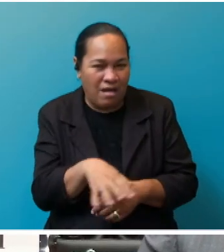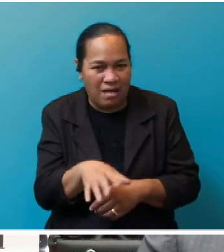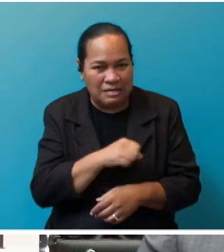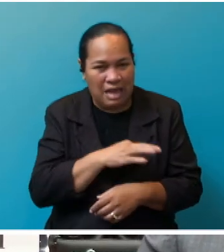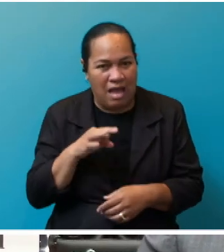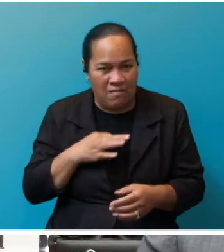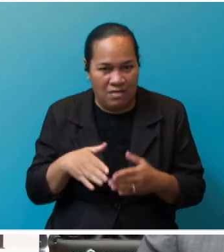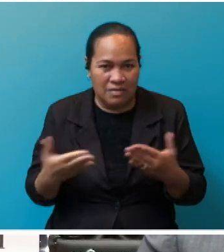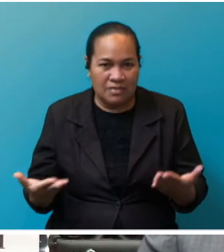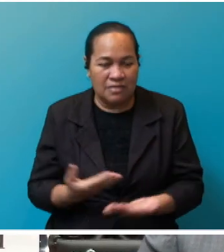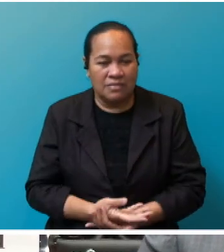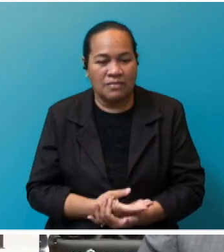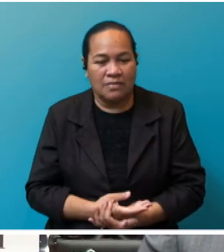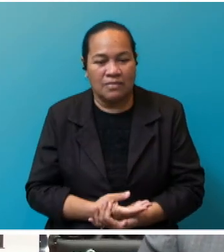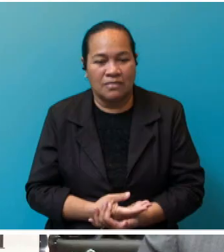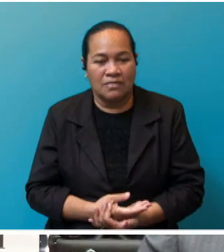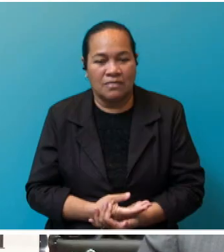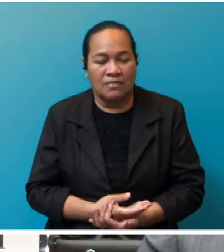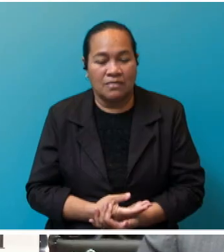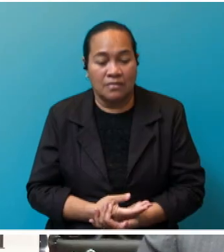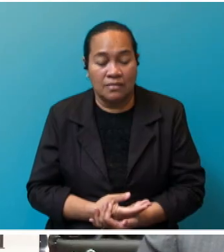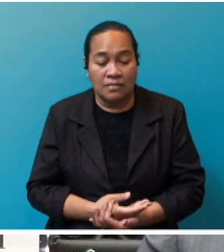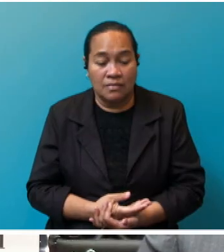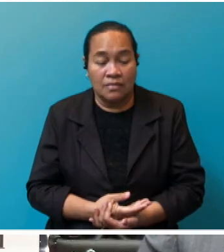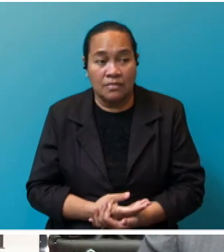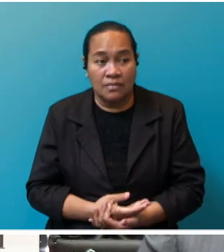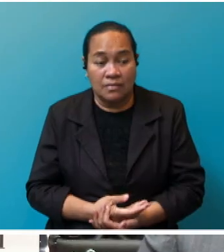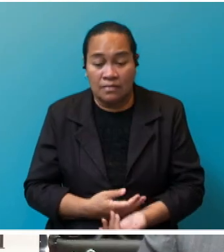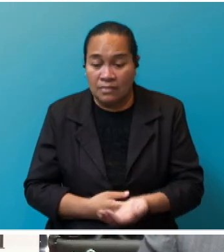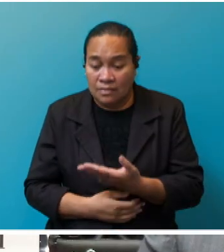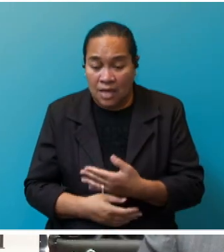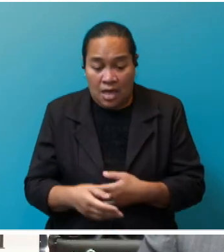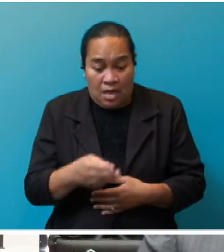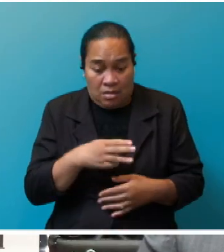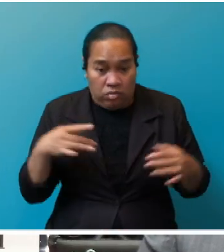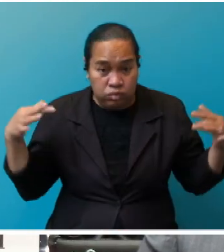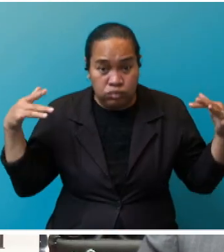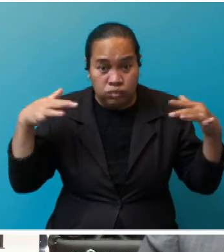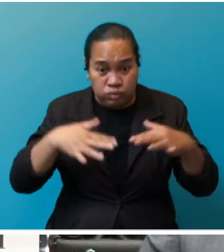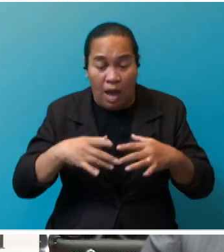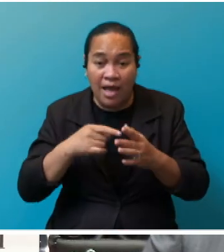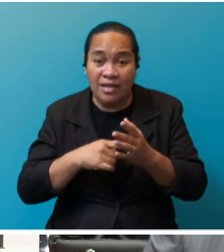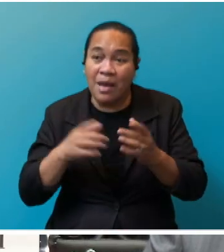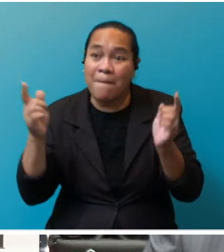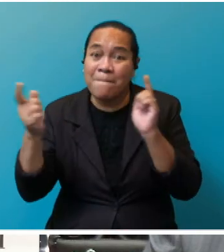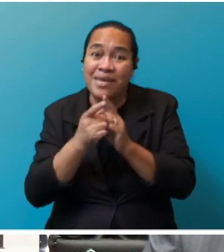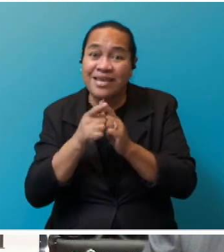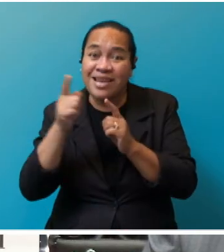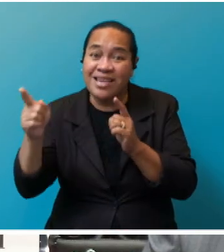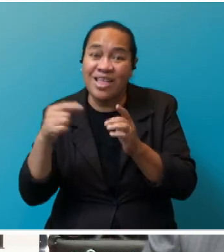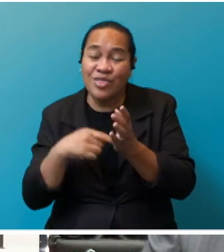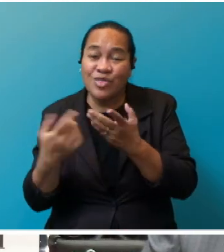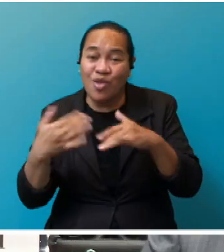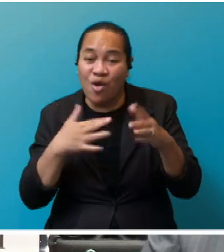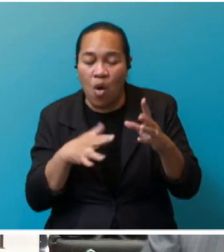Honourable Speaker, the ministers and senior officials from across the Pacific met in Vavau, Tonga last week to reaffirm our